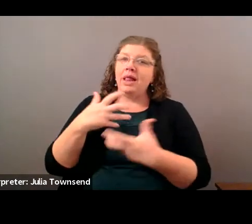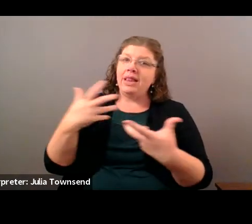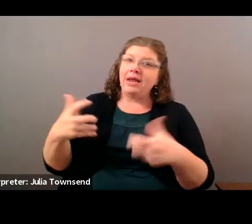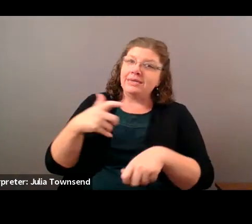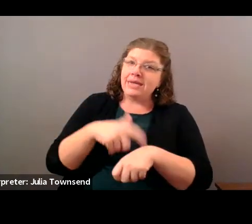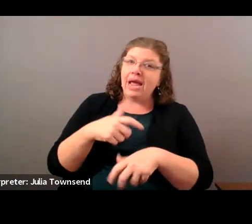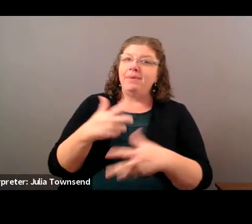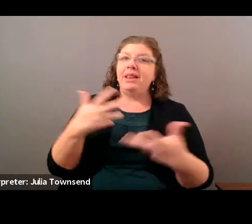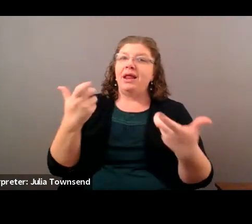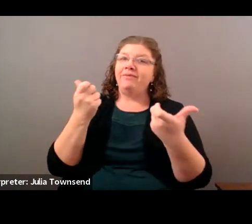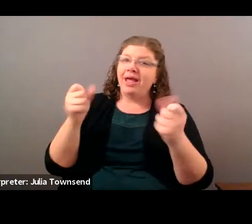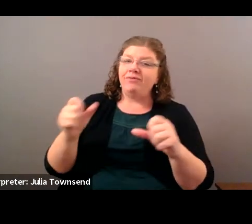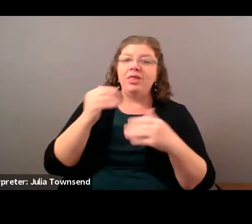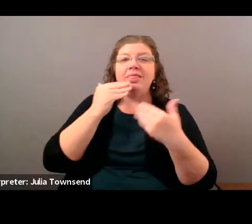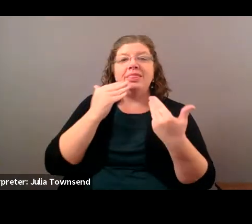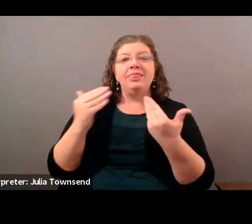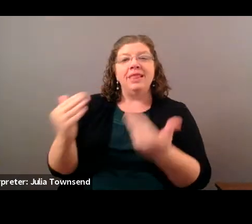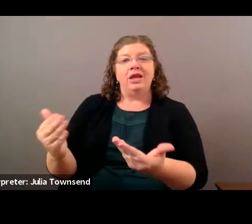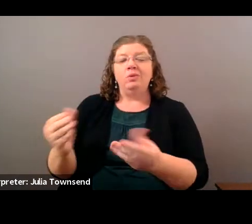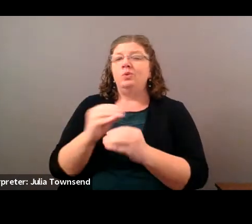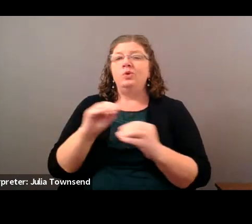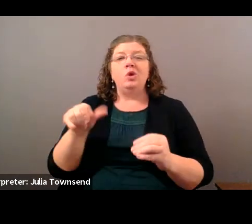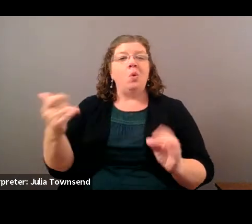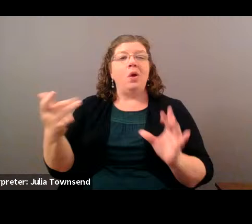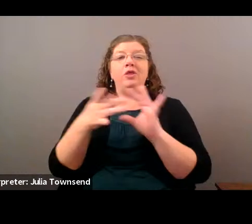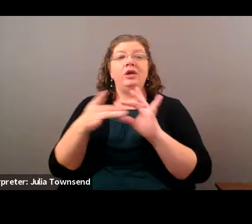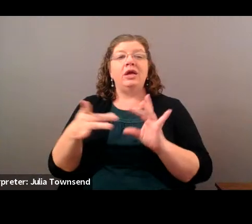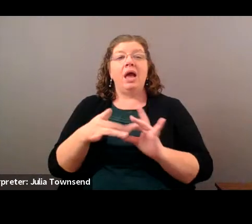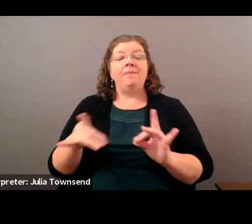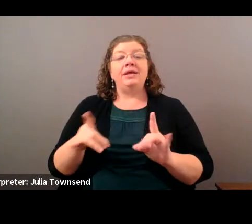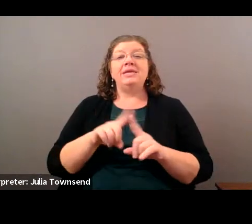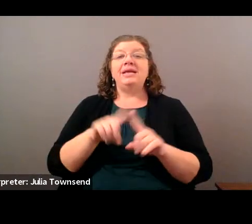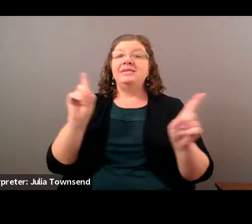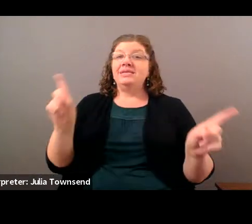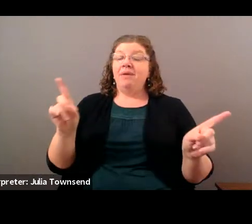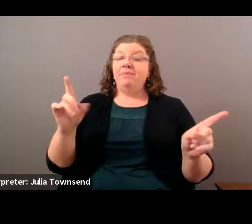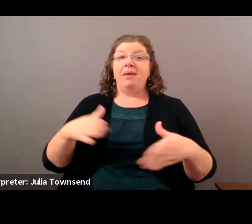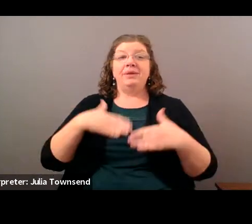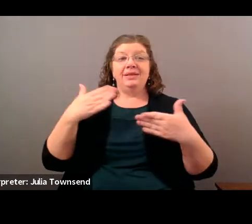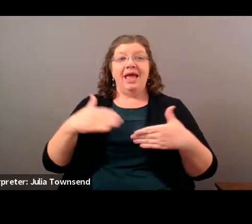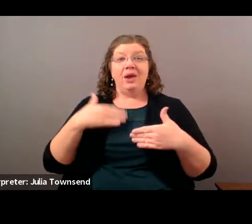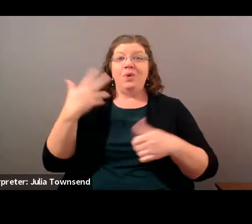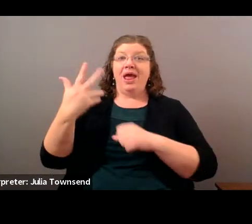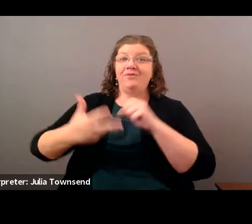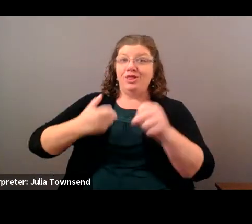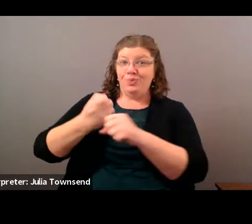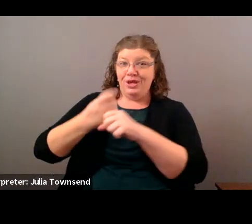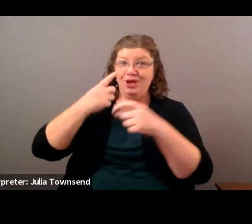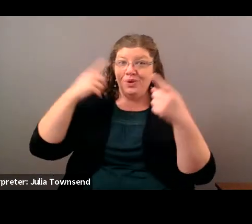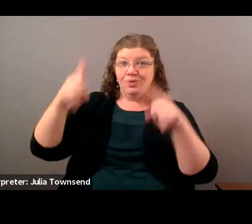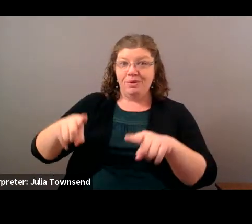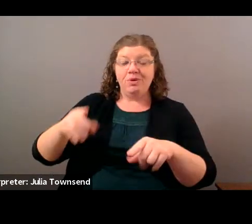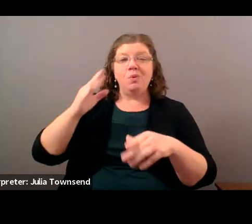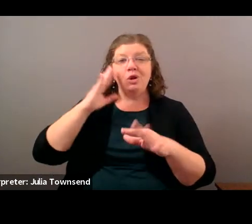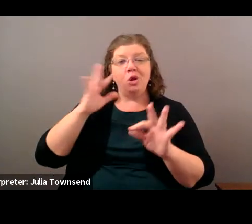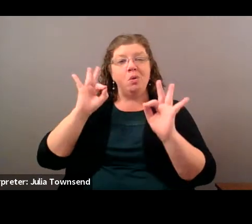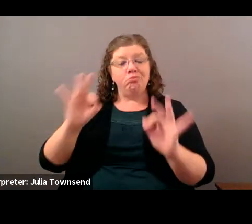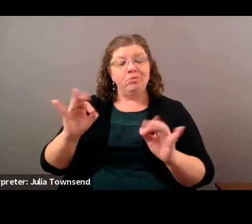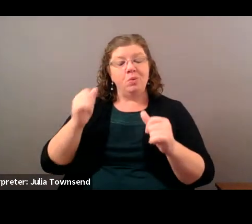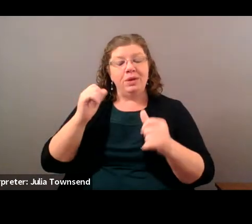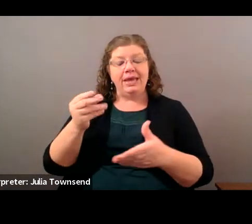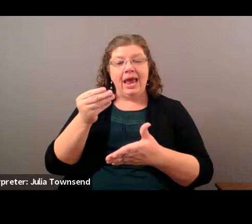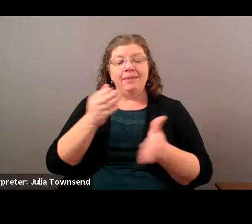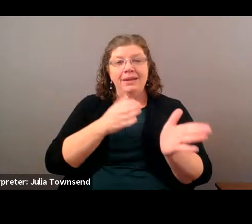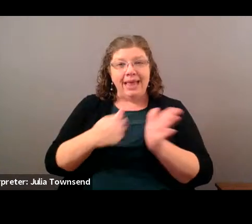effort. So thank you. I have no further comments, except that I'm glad we have a 3-year agreement, so we know where we stand, we can budget,